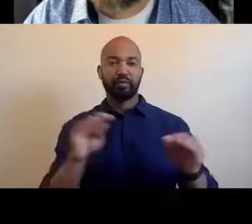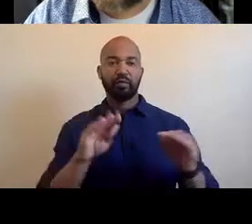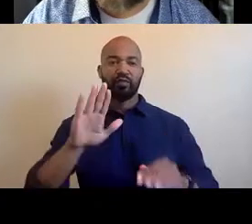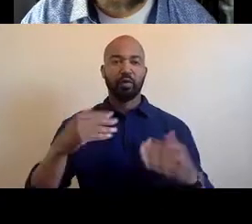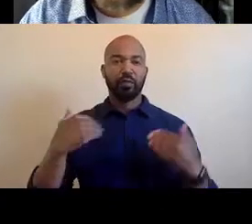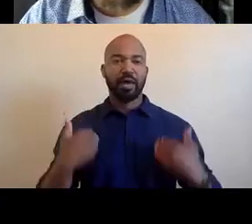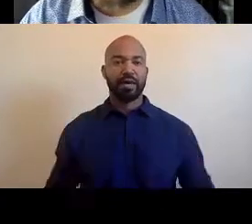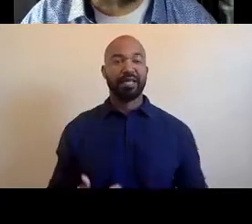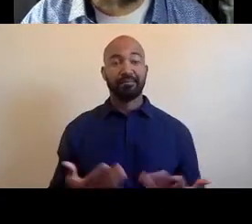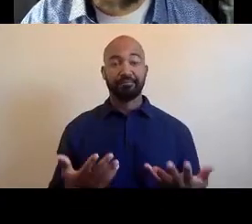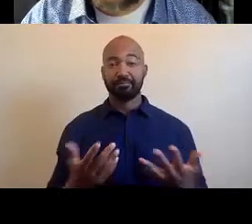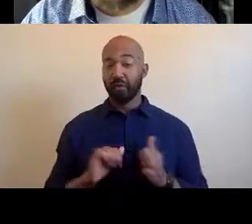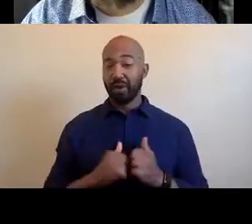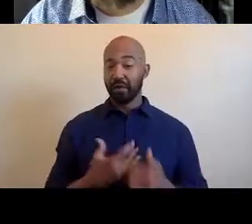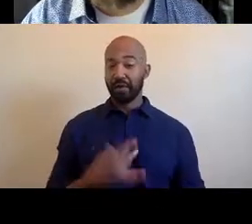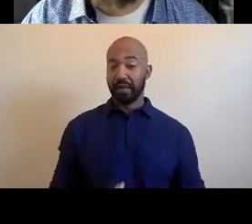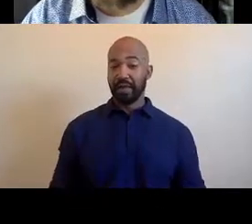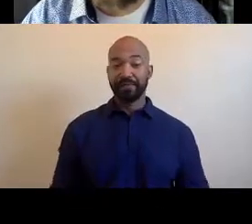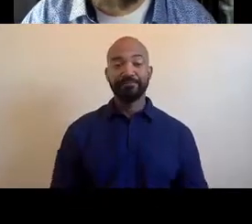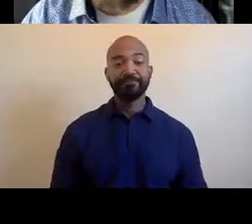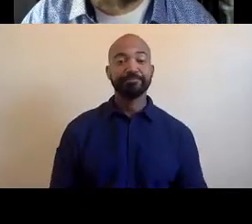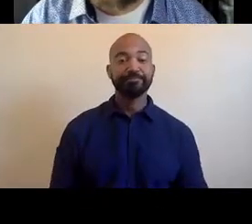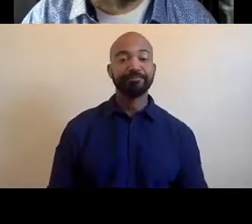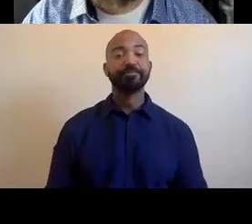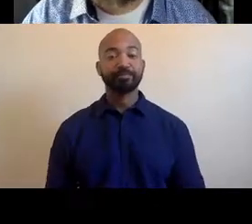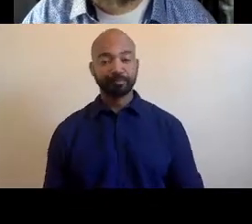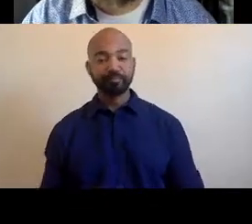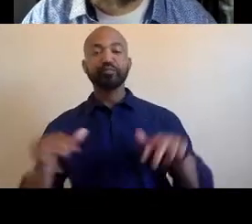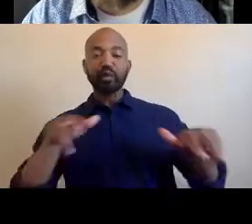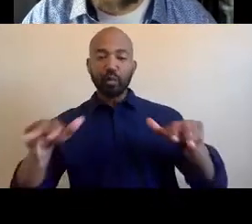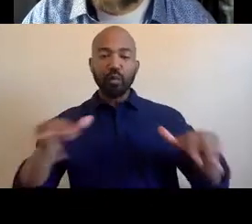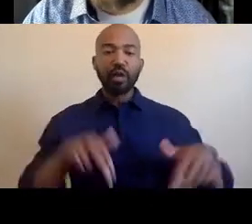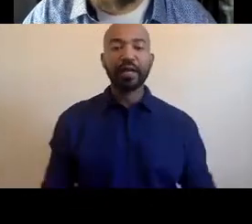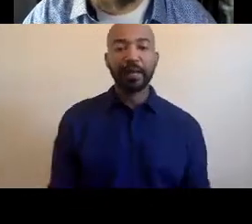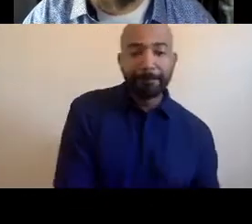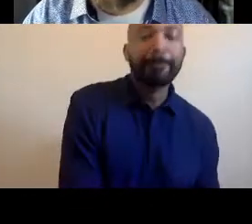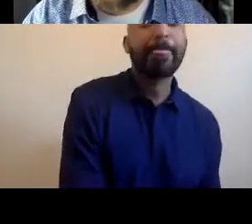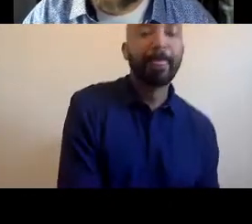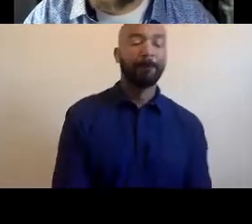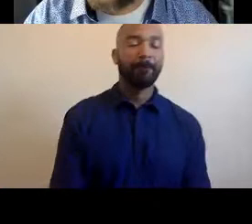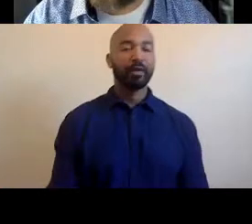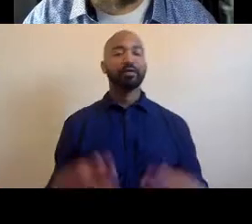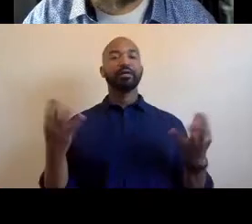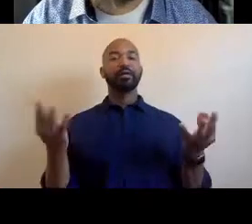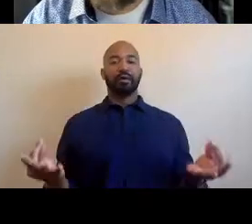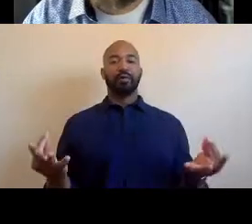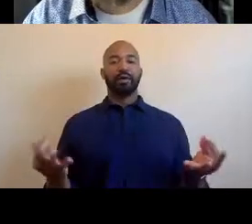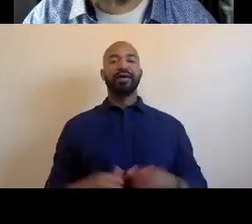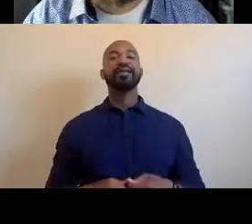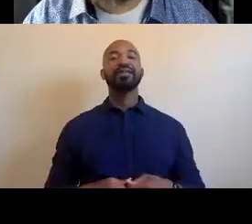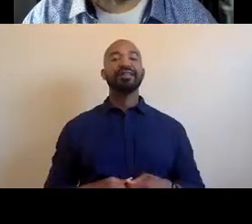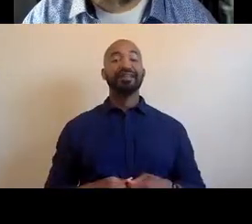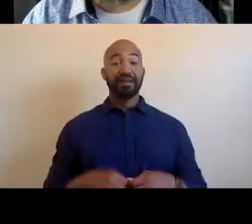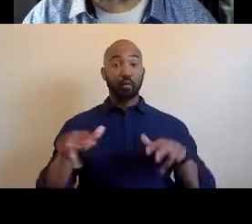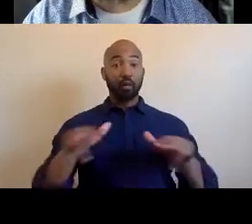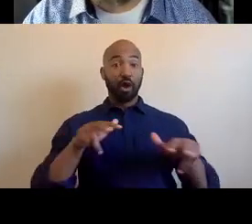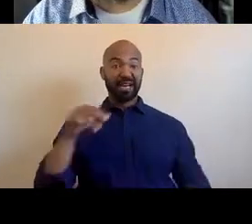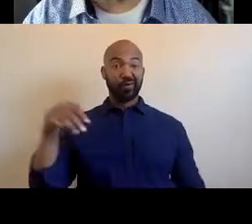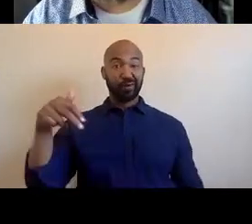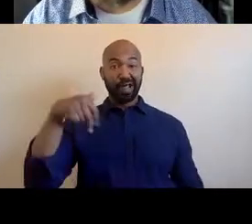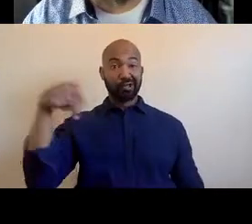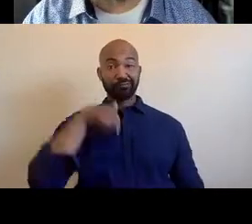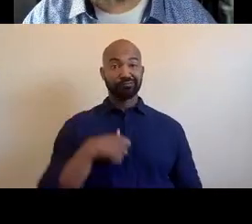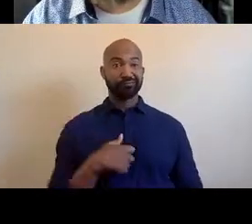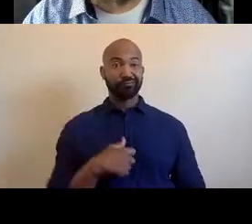So what's the favorite way that you like to move your body? Walking, yoga, walking around, perfect. Rock